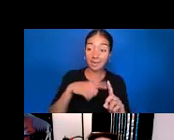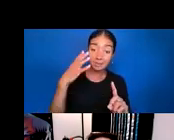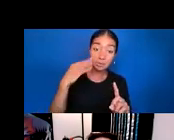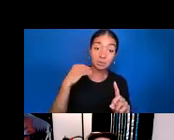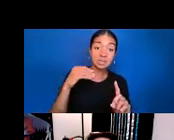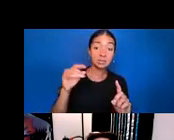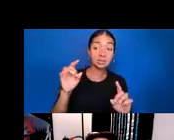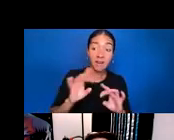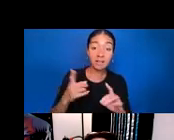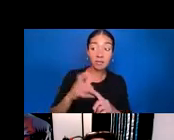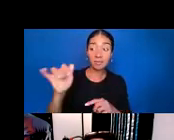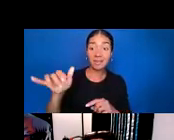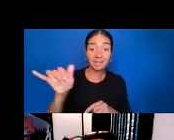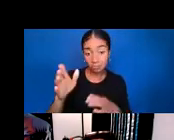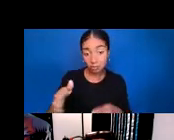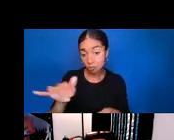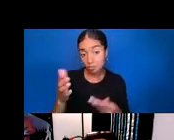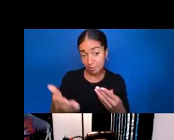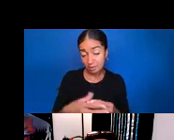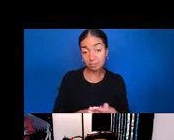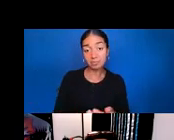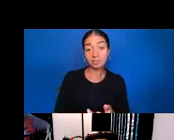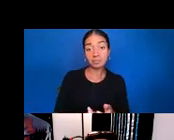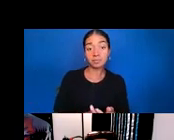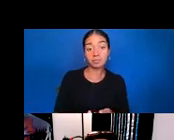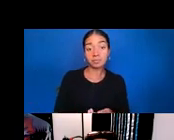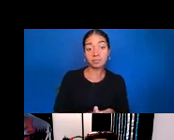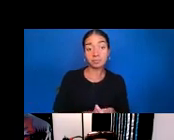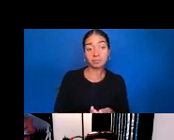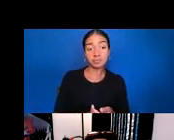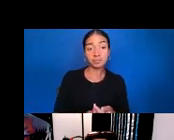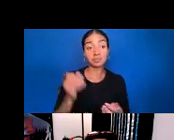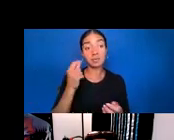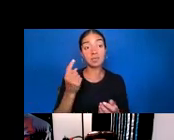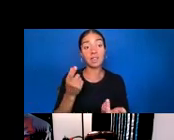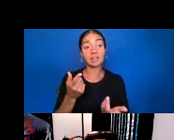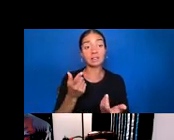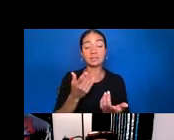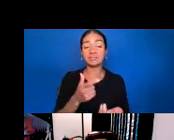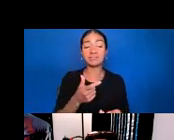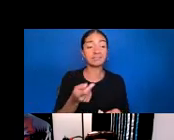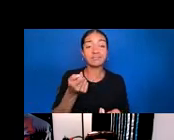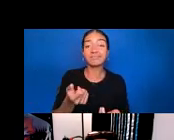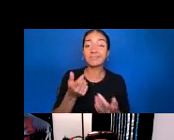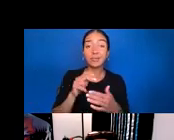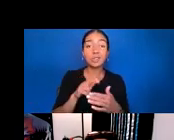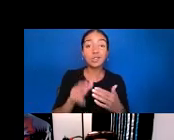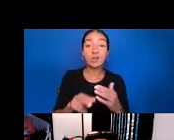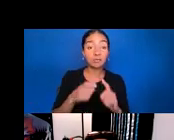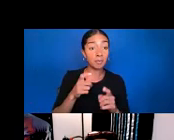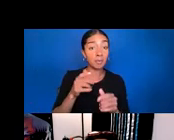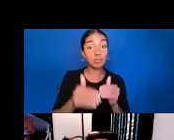too. The lack of results can contribute to